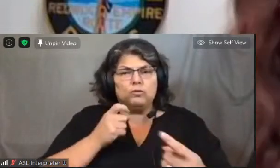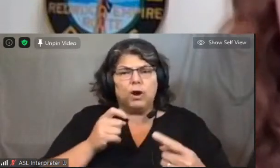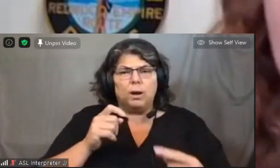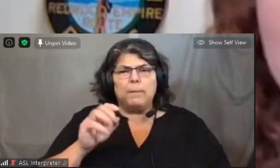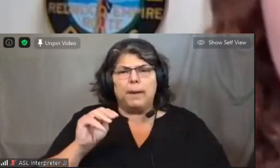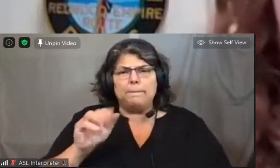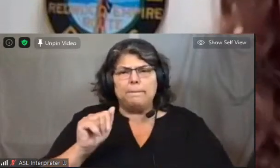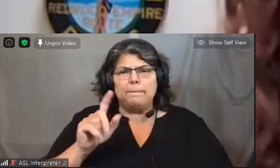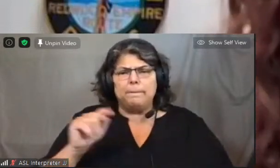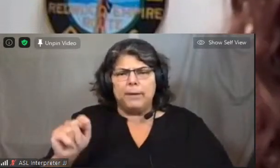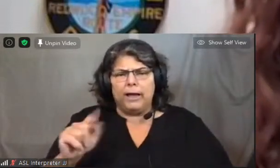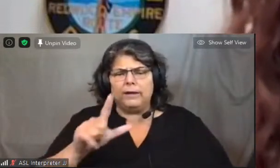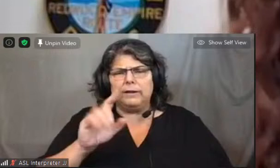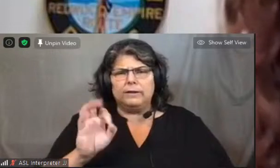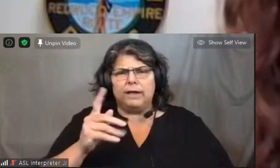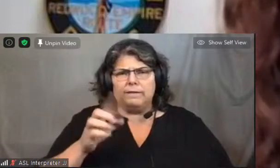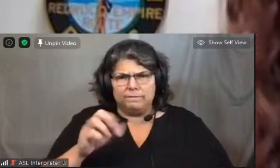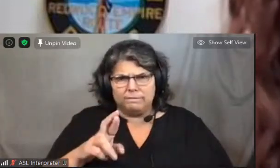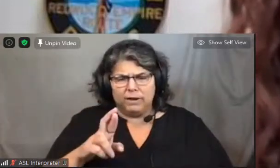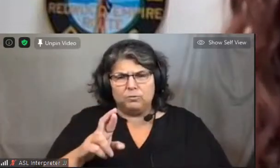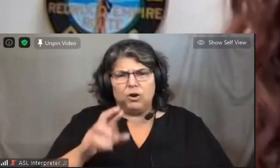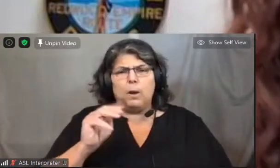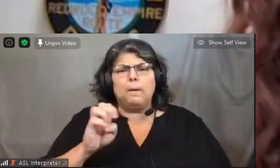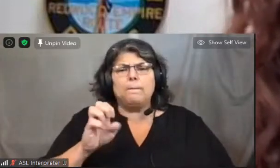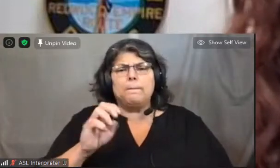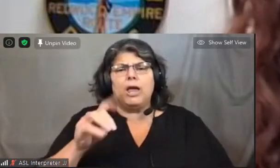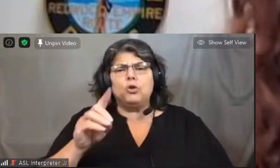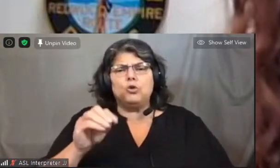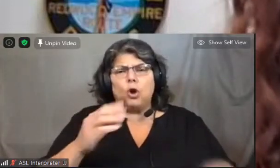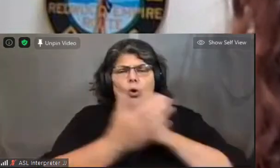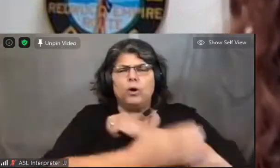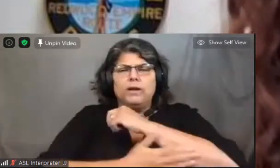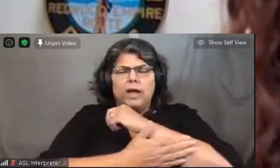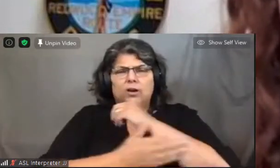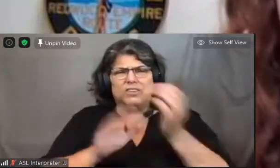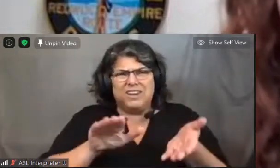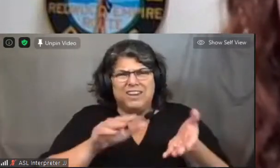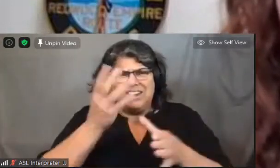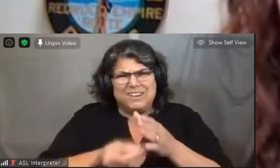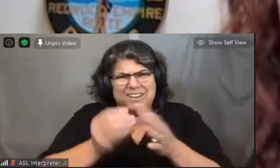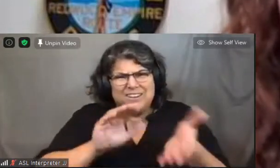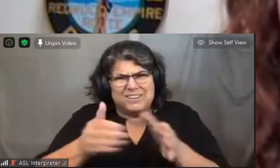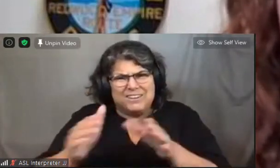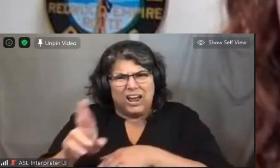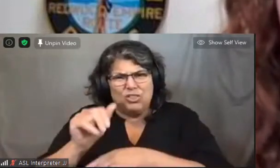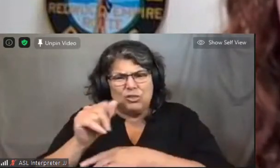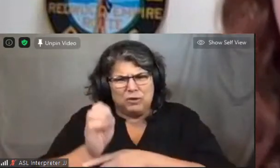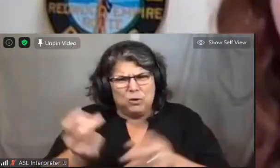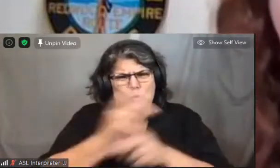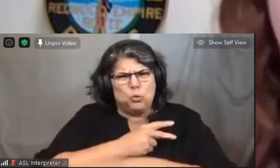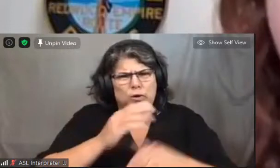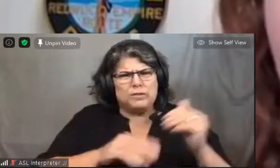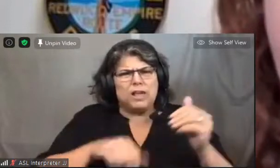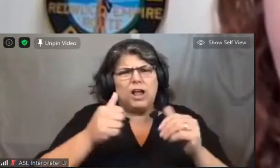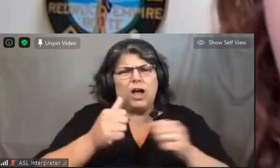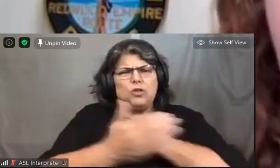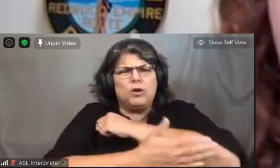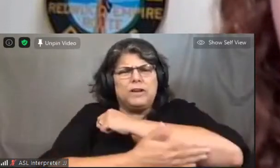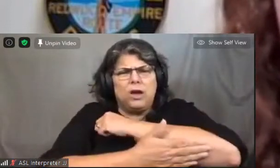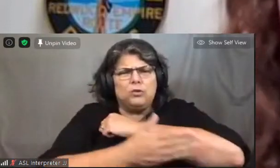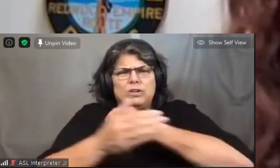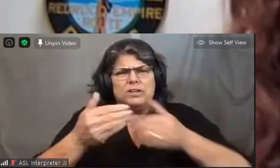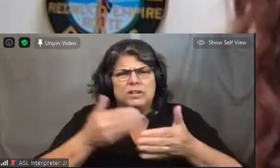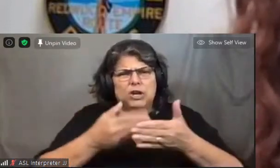Lefevre is, Mendocino County's death rate is higher than the surrounding counties. The number of deaths divided by the number of